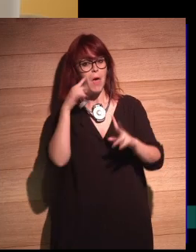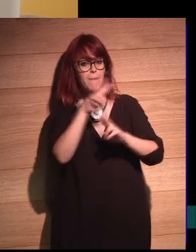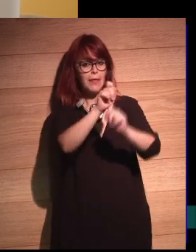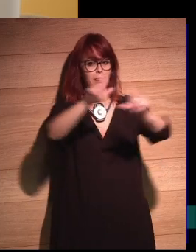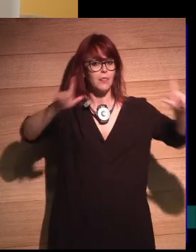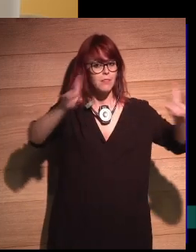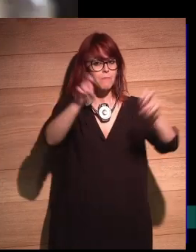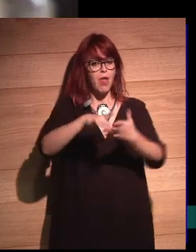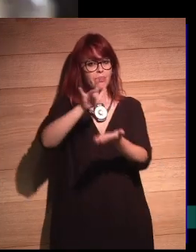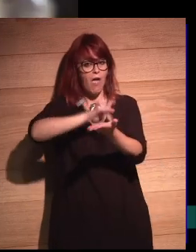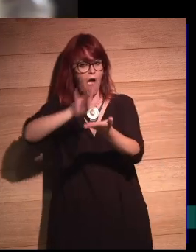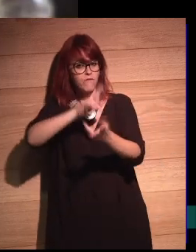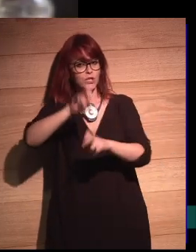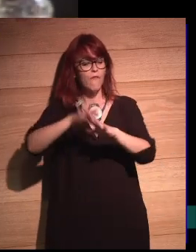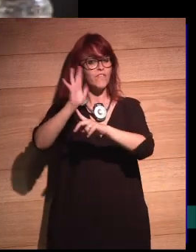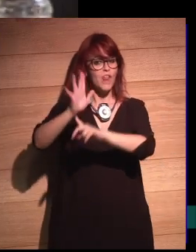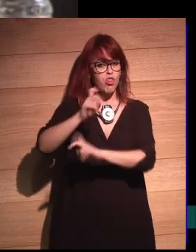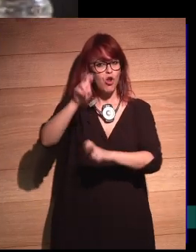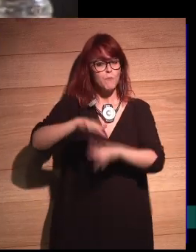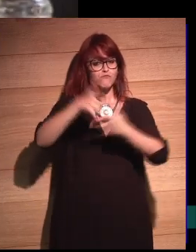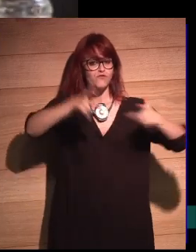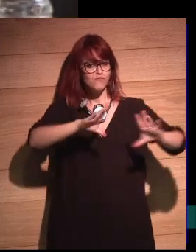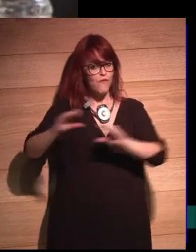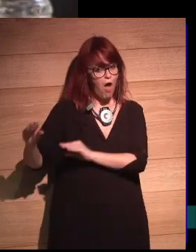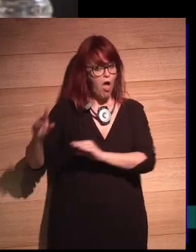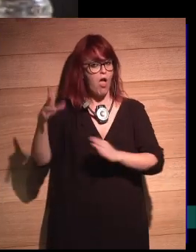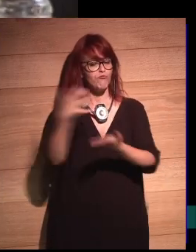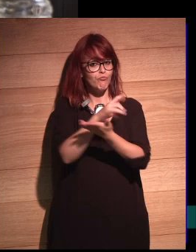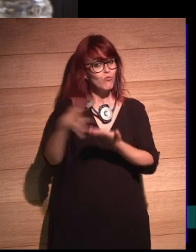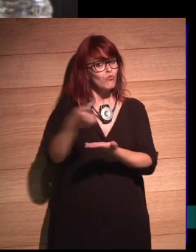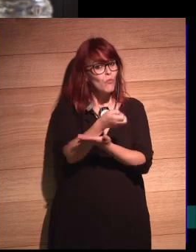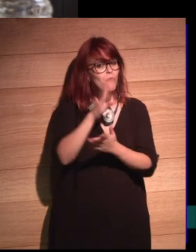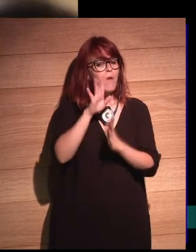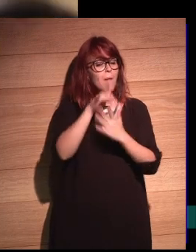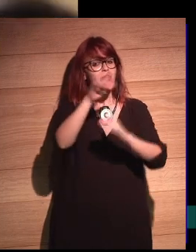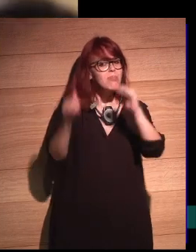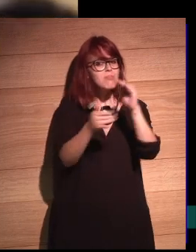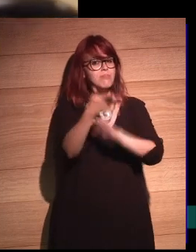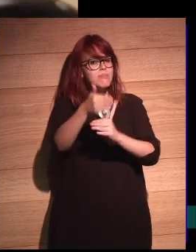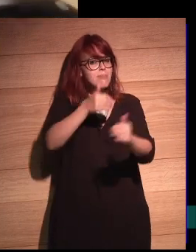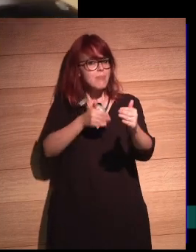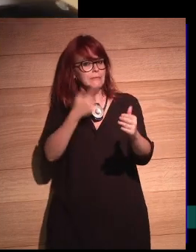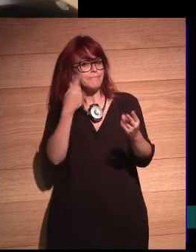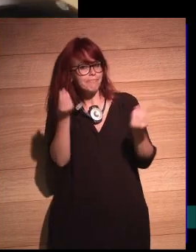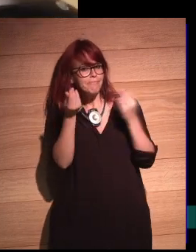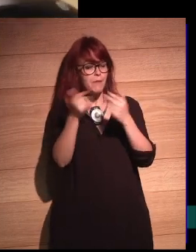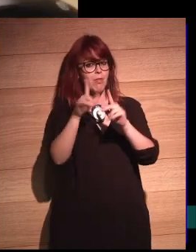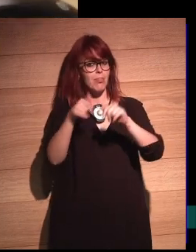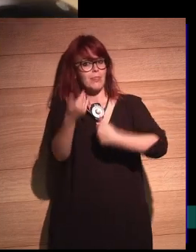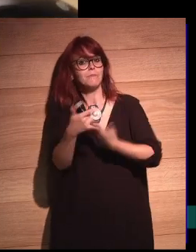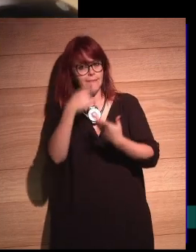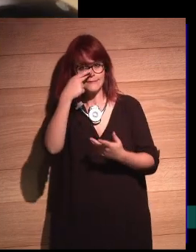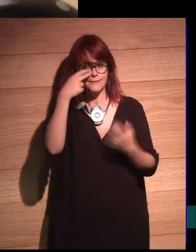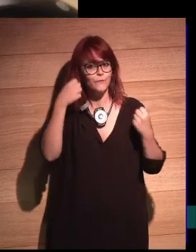there's a fan, there's sofas. But what's going on underneath is some really interesting stuff.